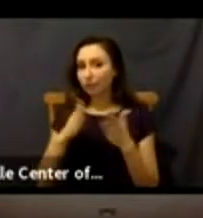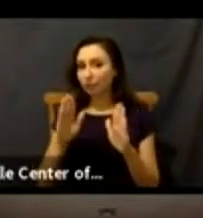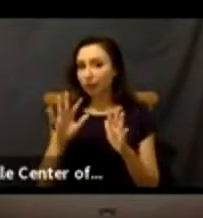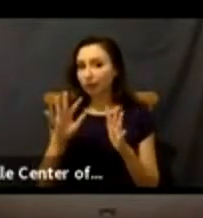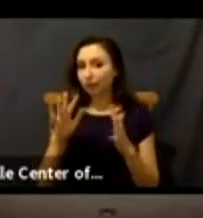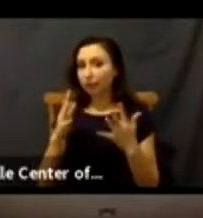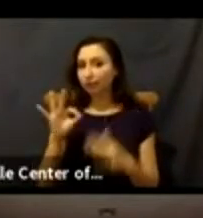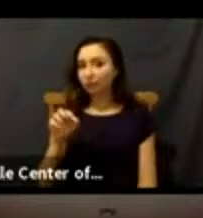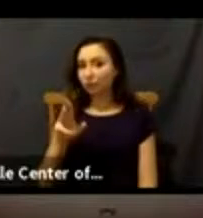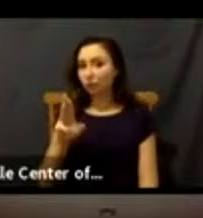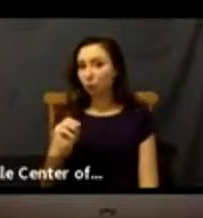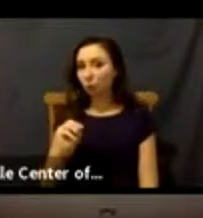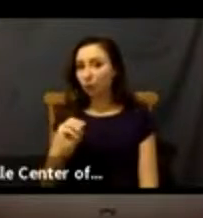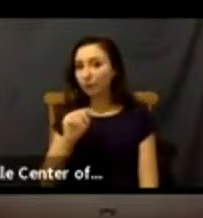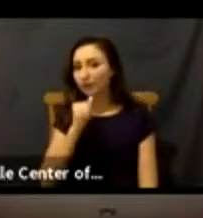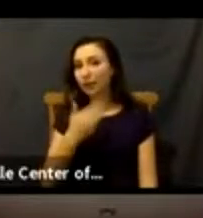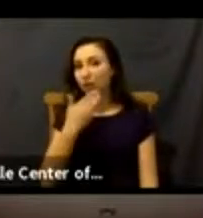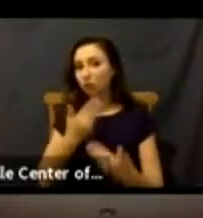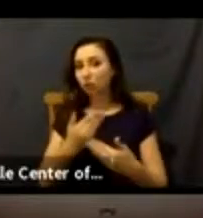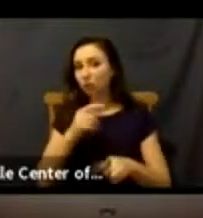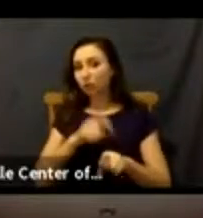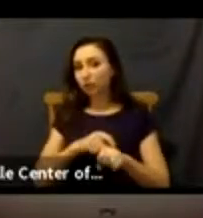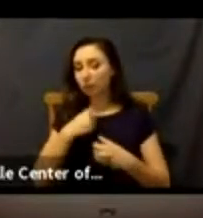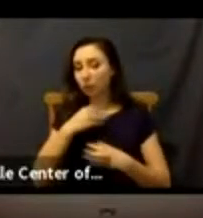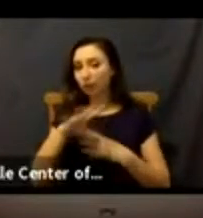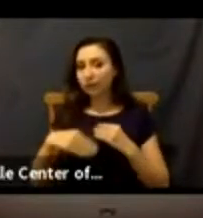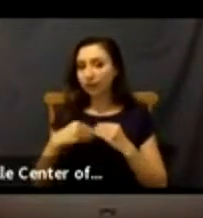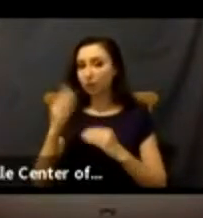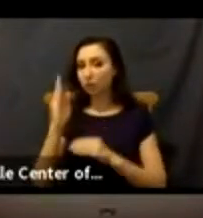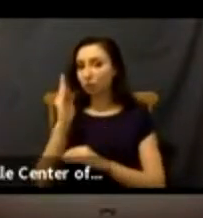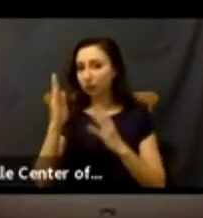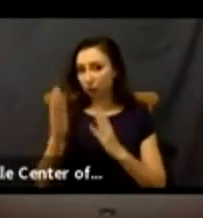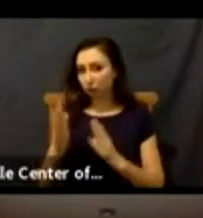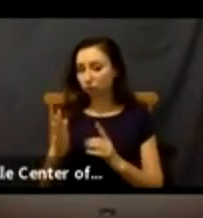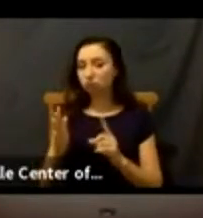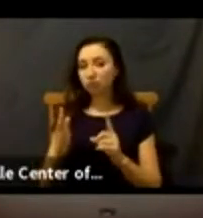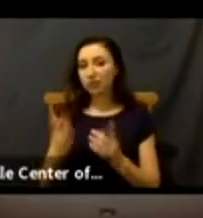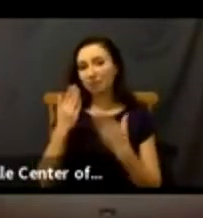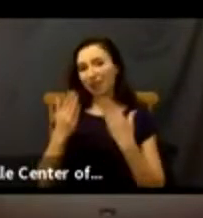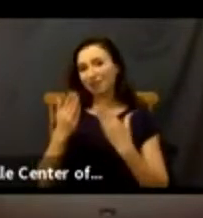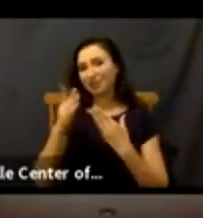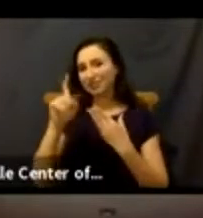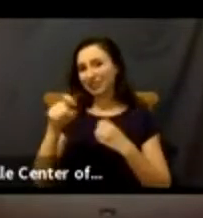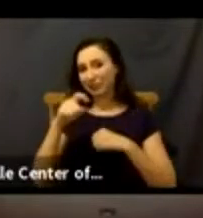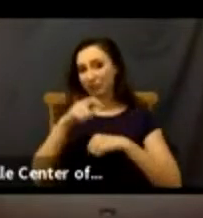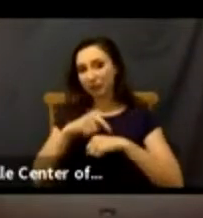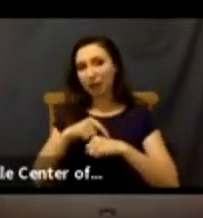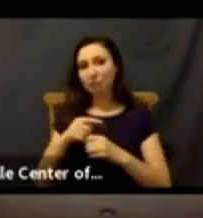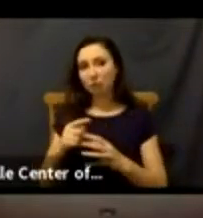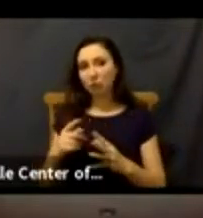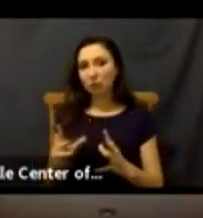have additional speakers. It may take time to assemble that as well. So,